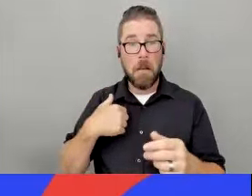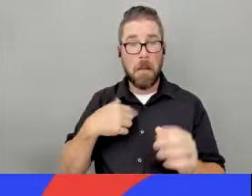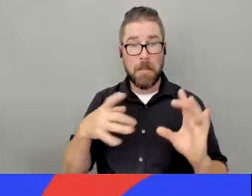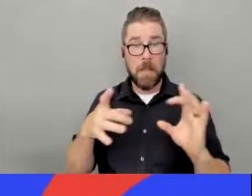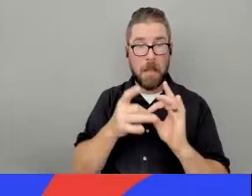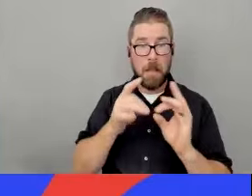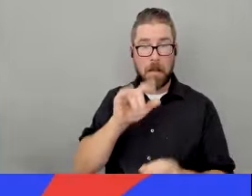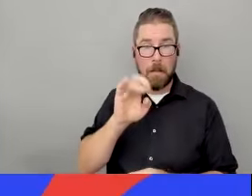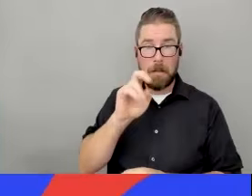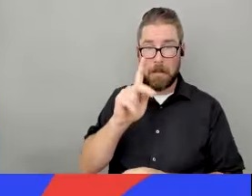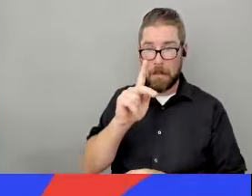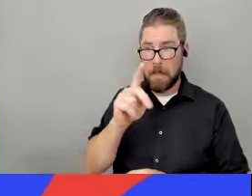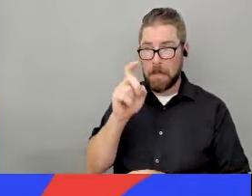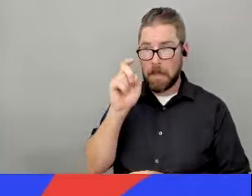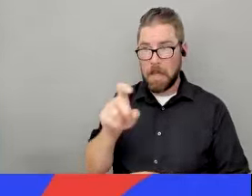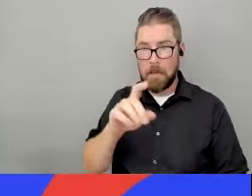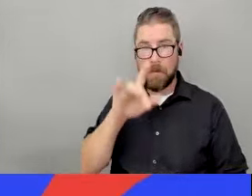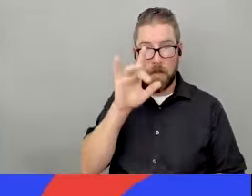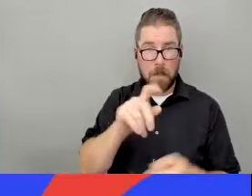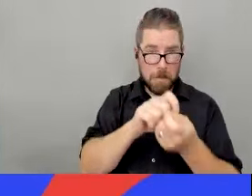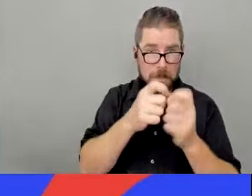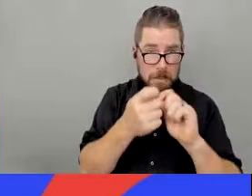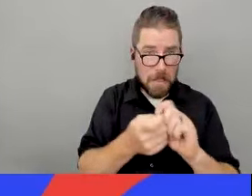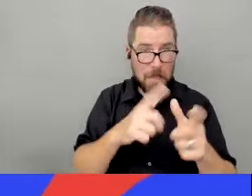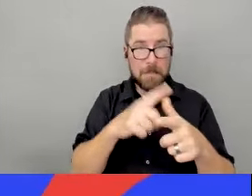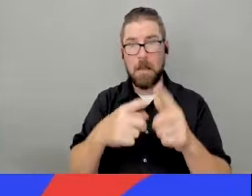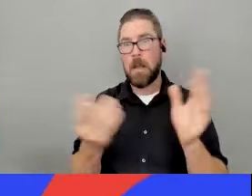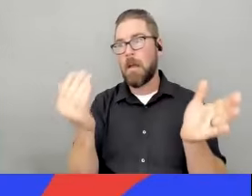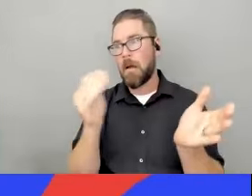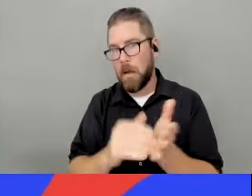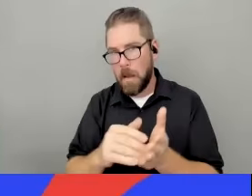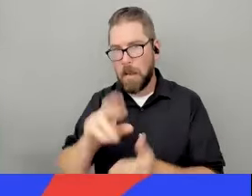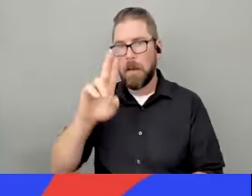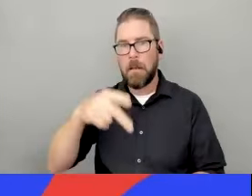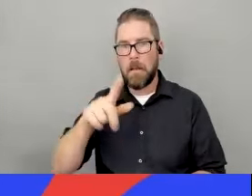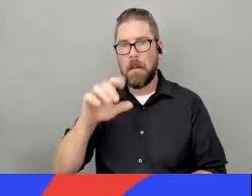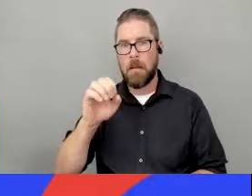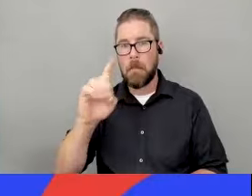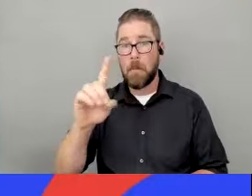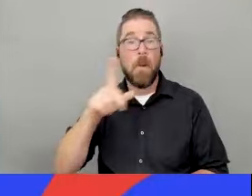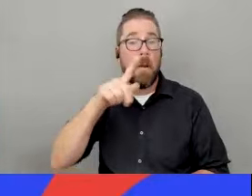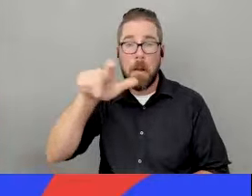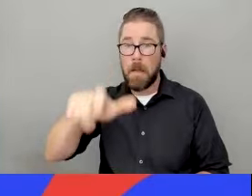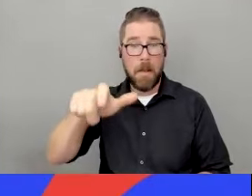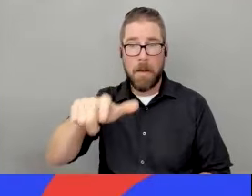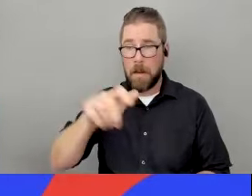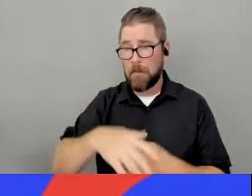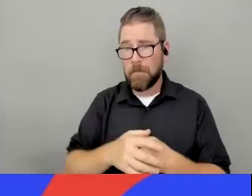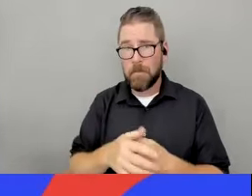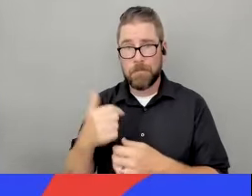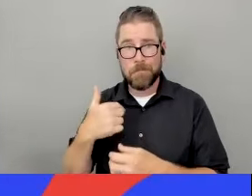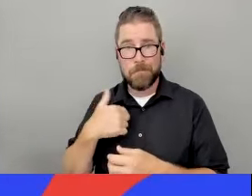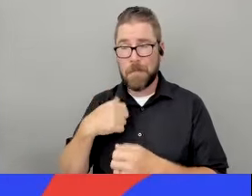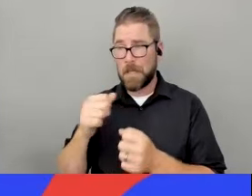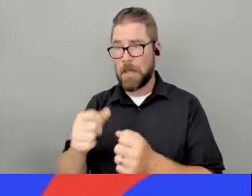re-upload. I go make my edit and Play Posit, and it is affected in all the courses that I use it in. So it makes it more